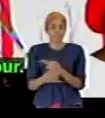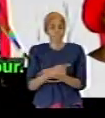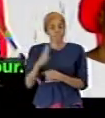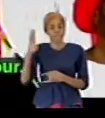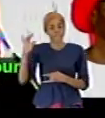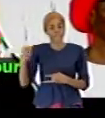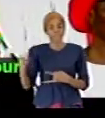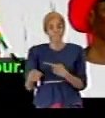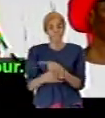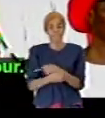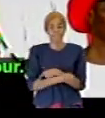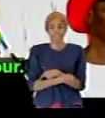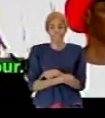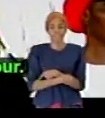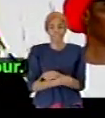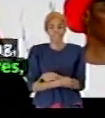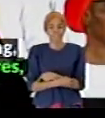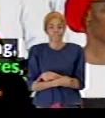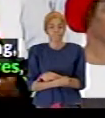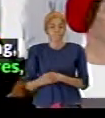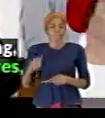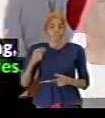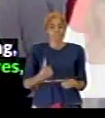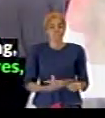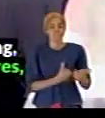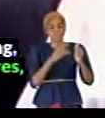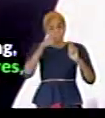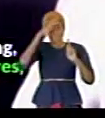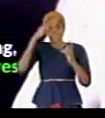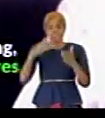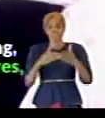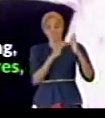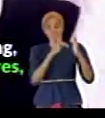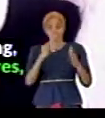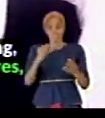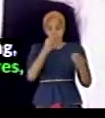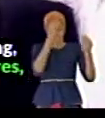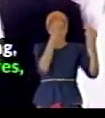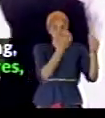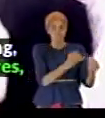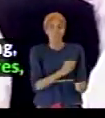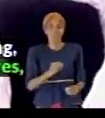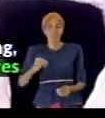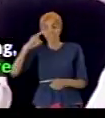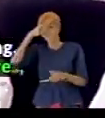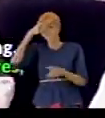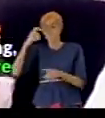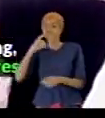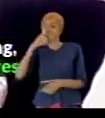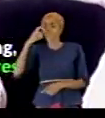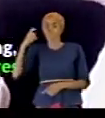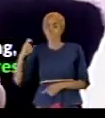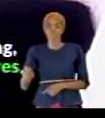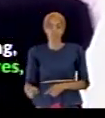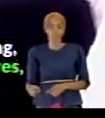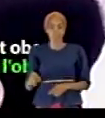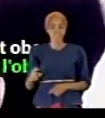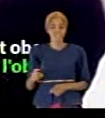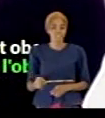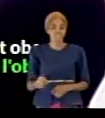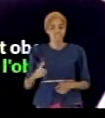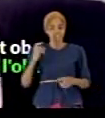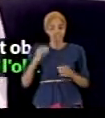day by day, following His leading, obeying His